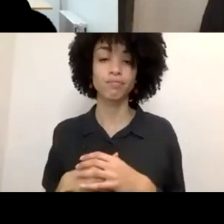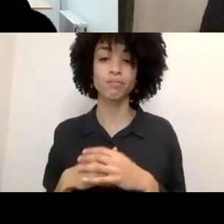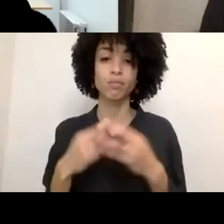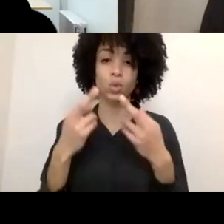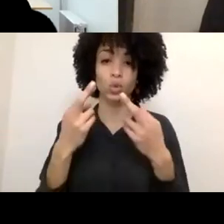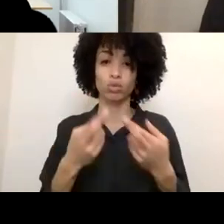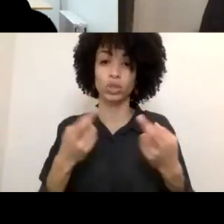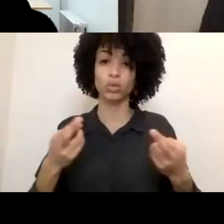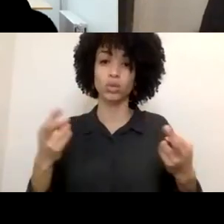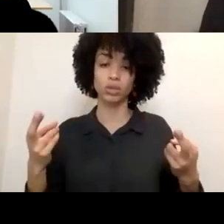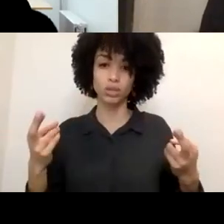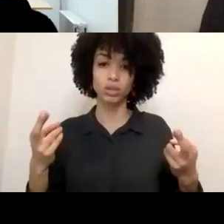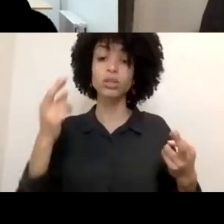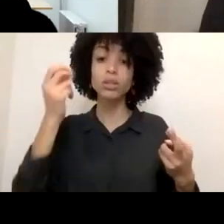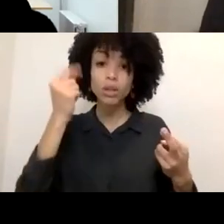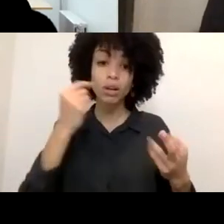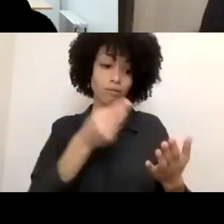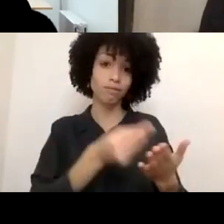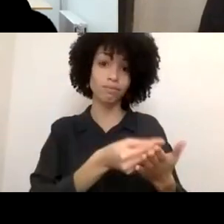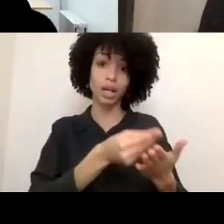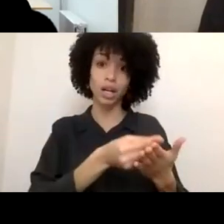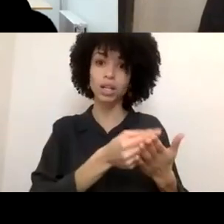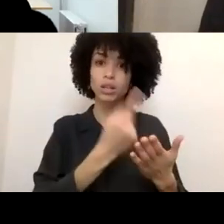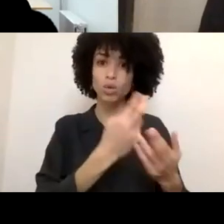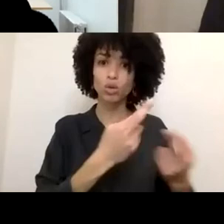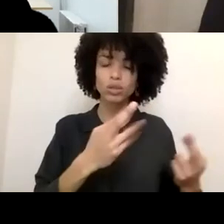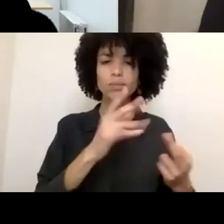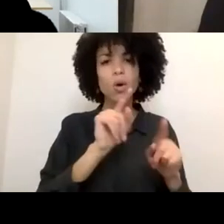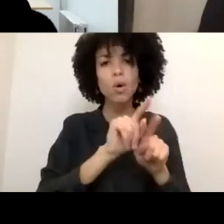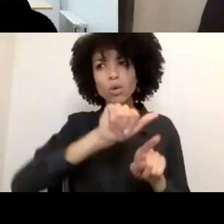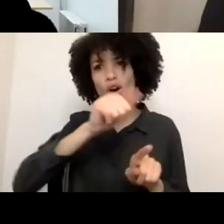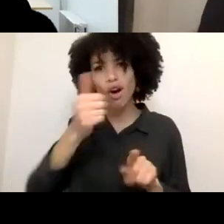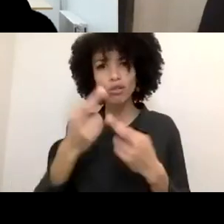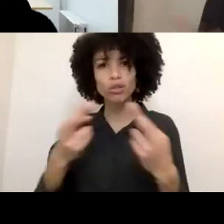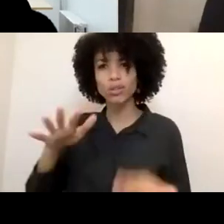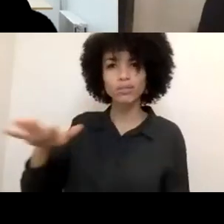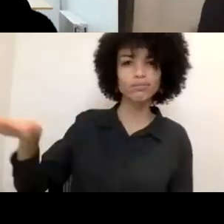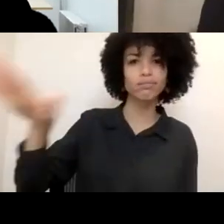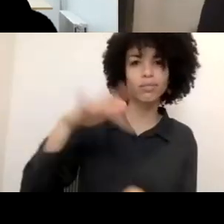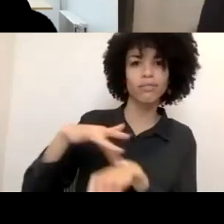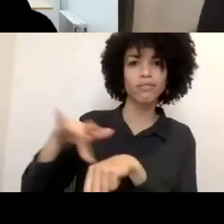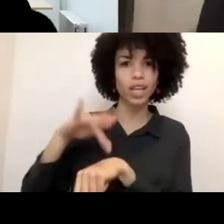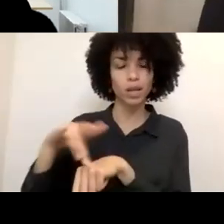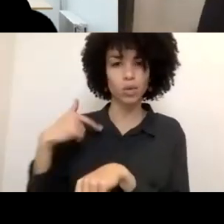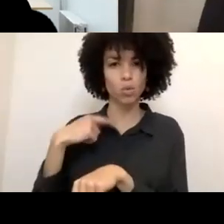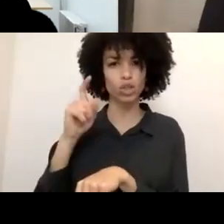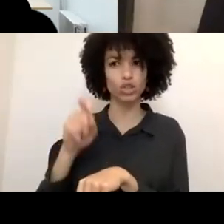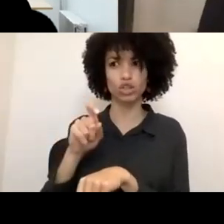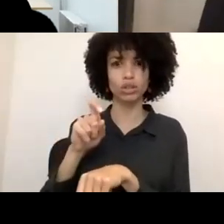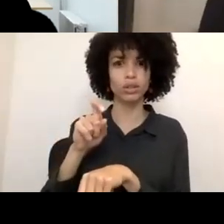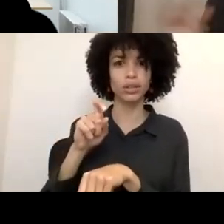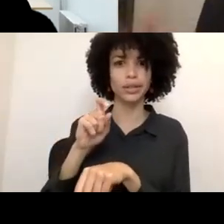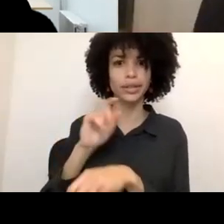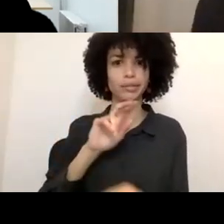into beyond just financial, in terms of how we think about supporting the field and helping to build up these organizations, and